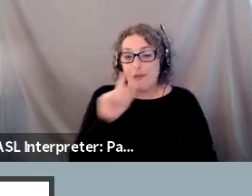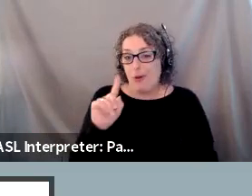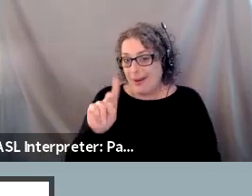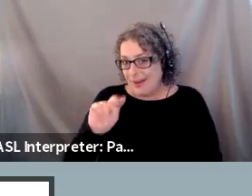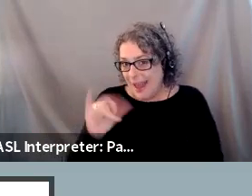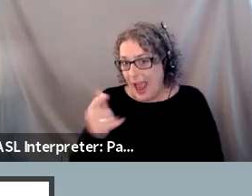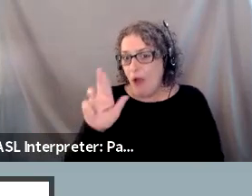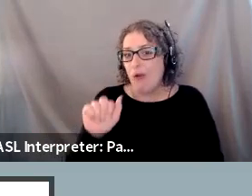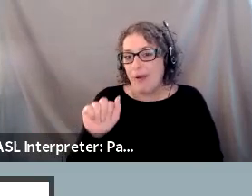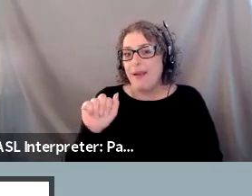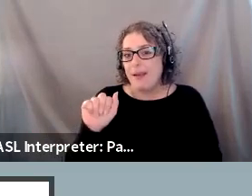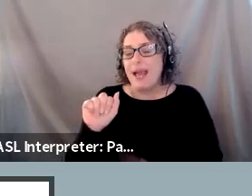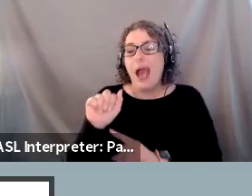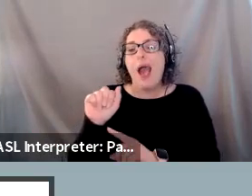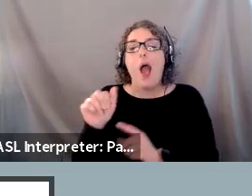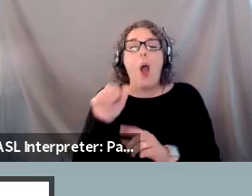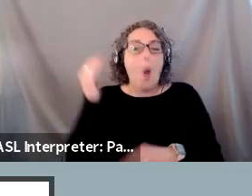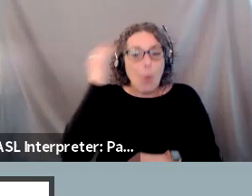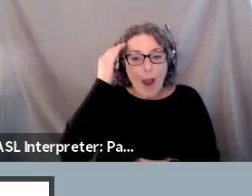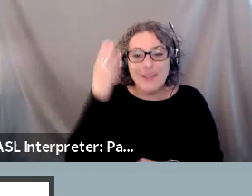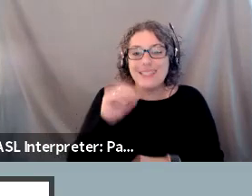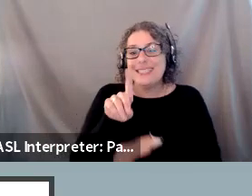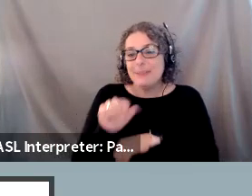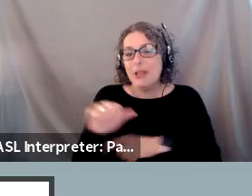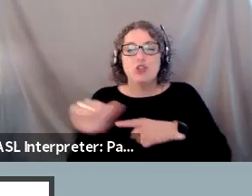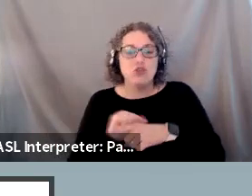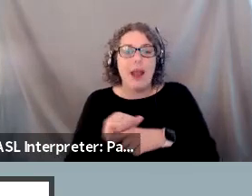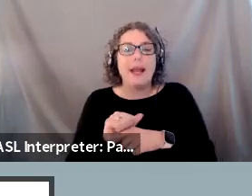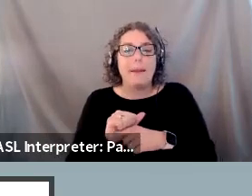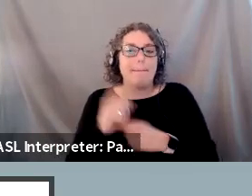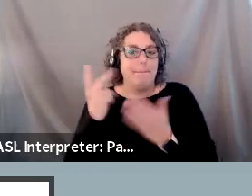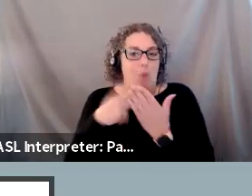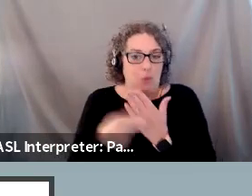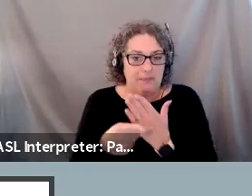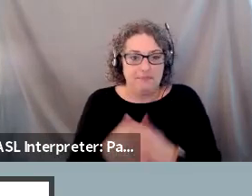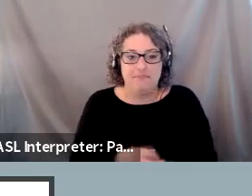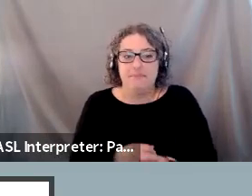Responder Disability Awareness Training Program.